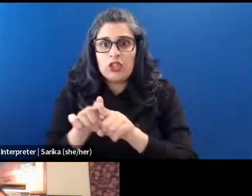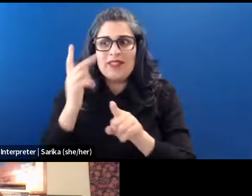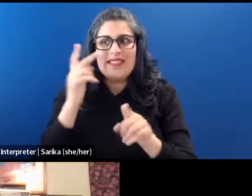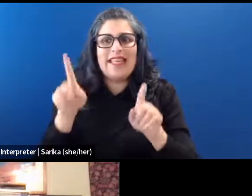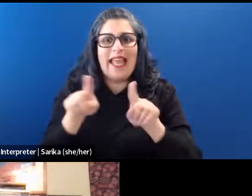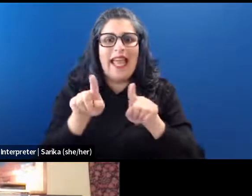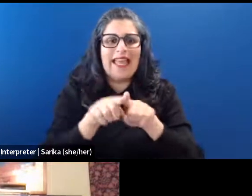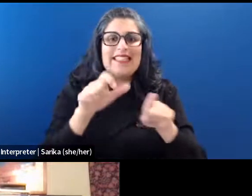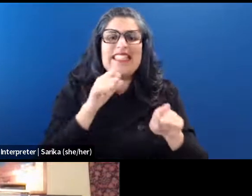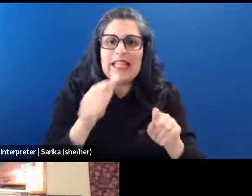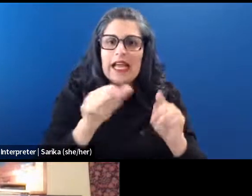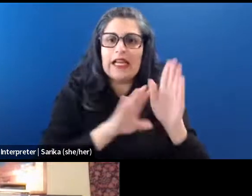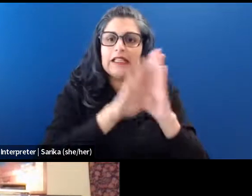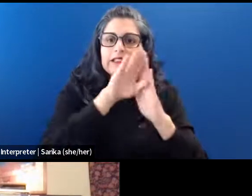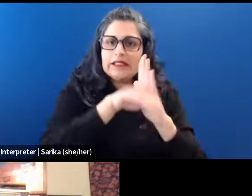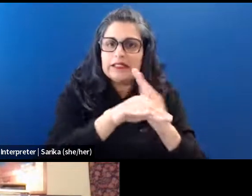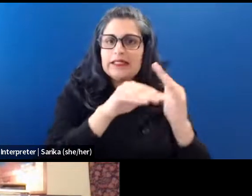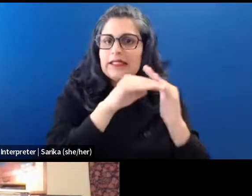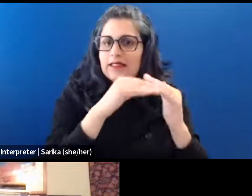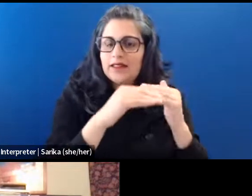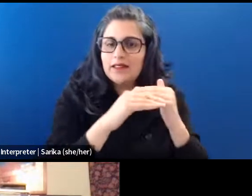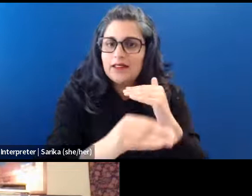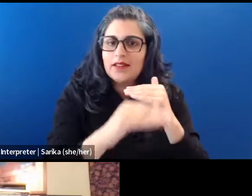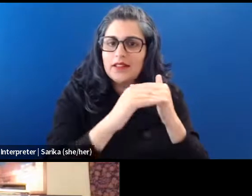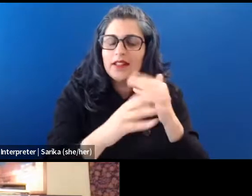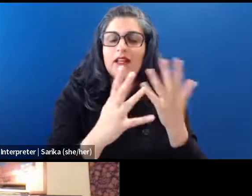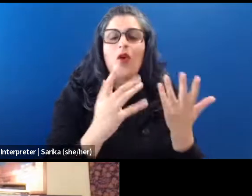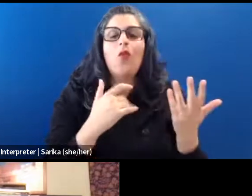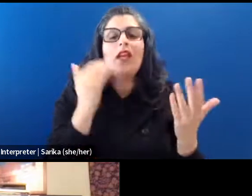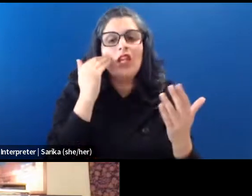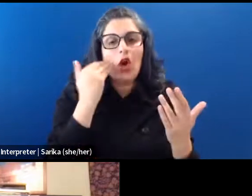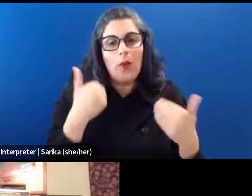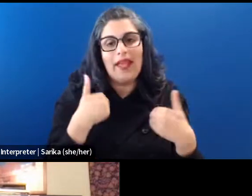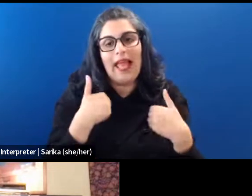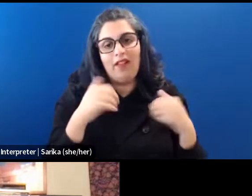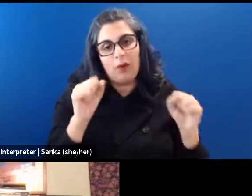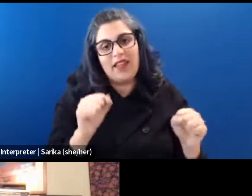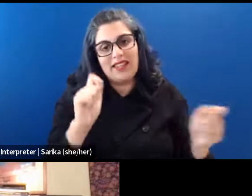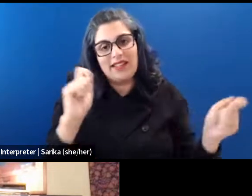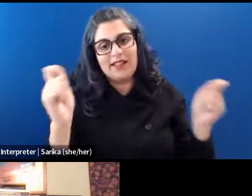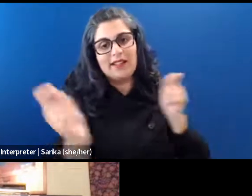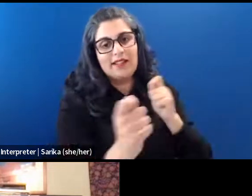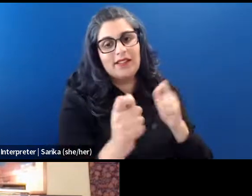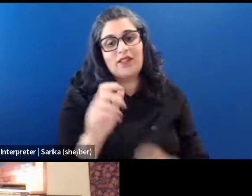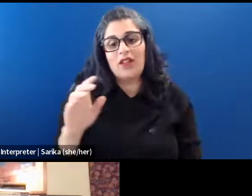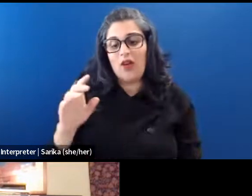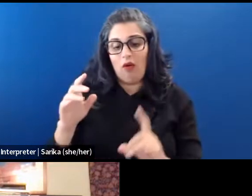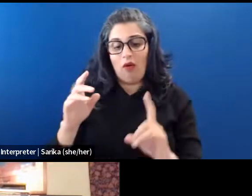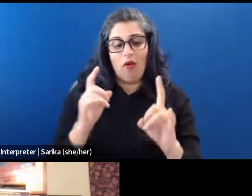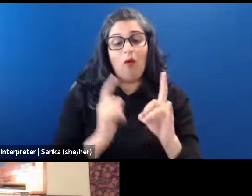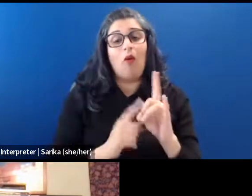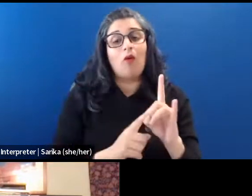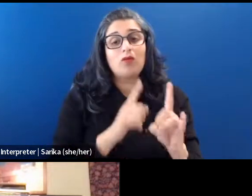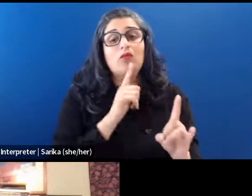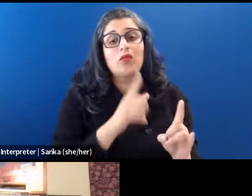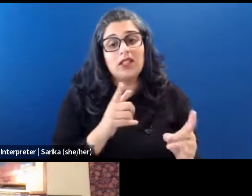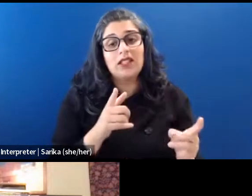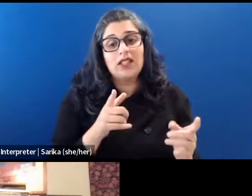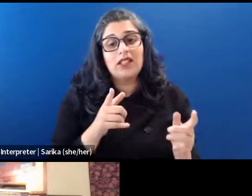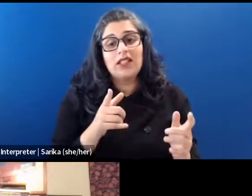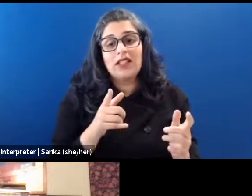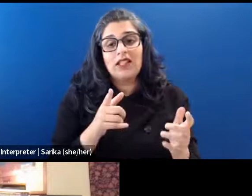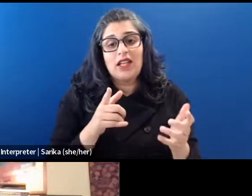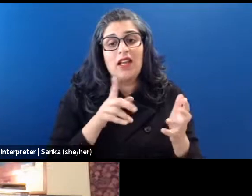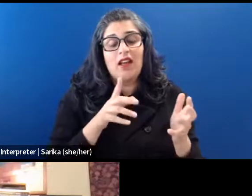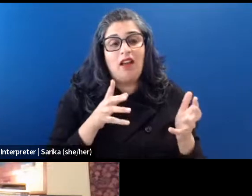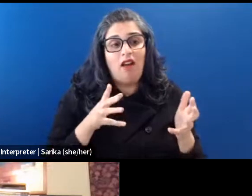as unstable, we know that we have the capacity to change them. So I think Buddhism really does offer us ways to deconstruct